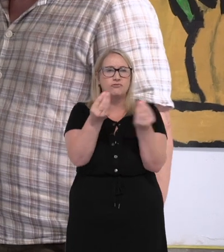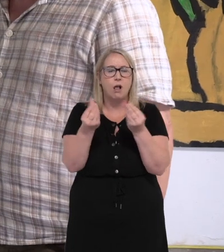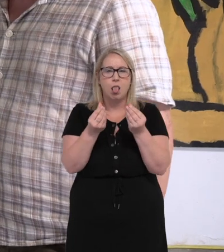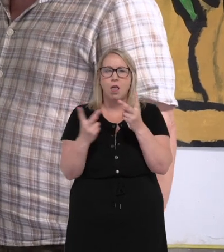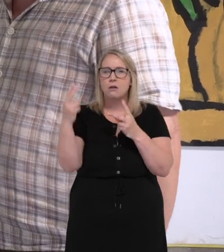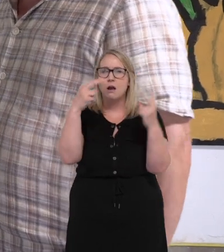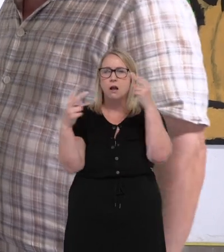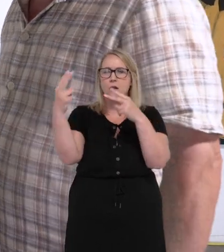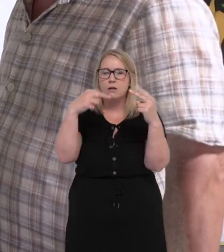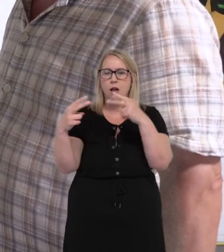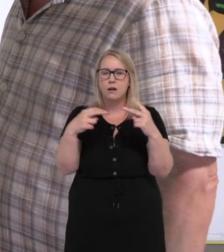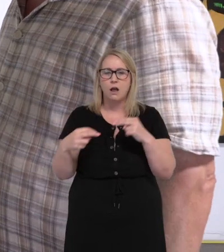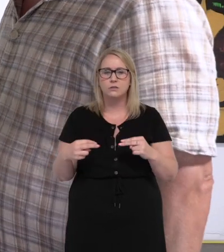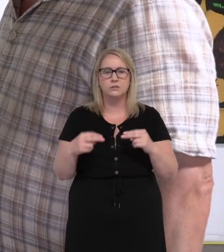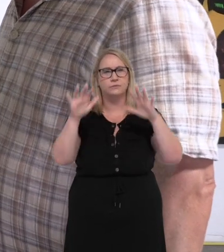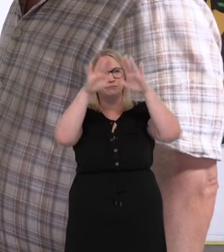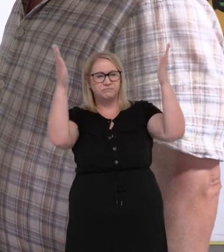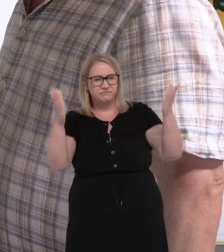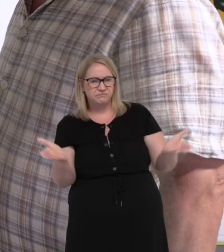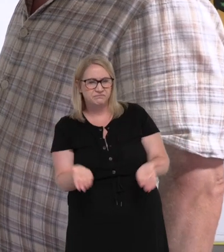cutouts in a sort of Matisse type style.